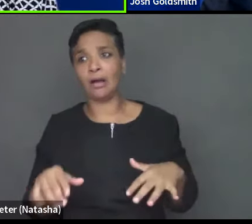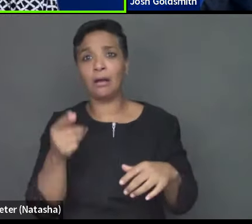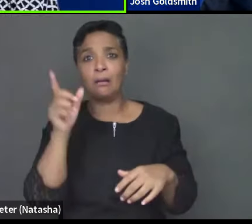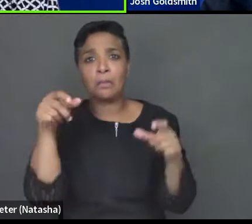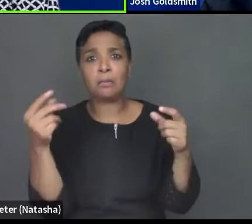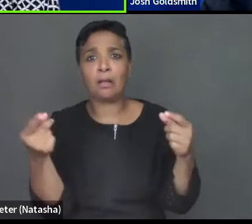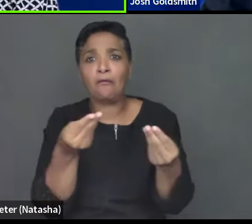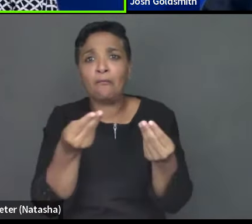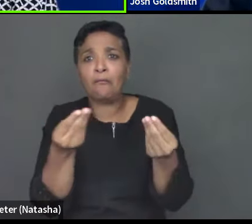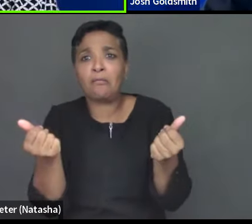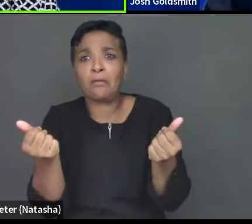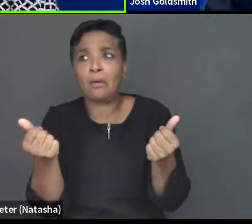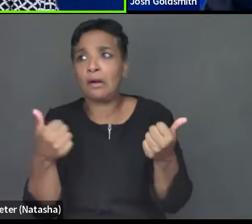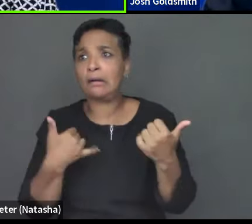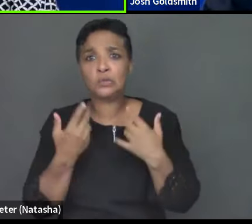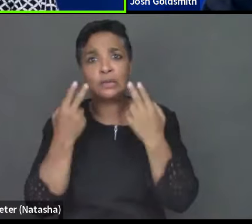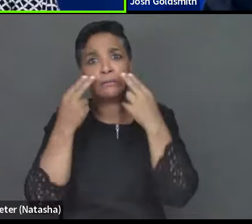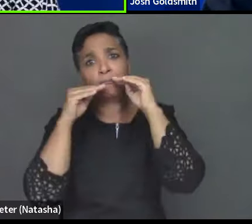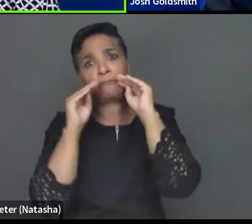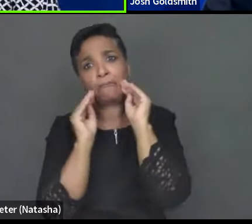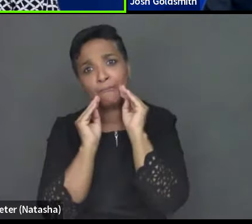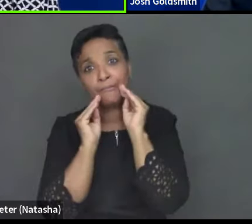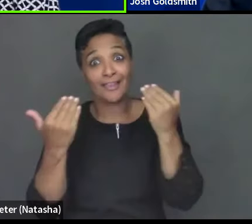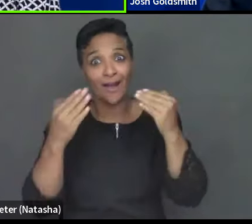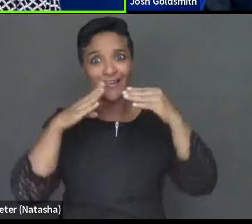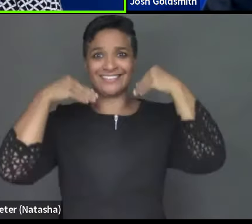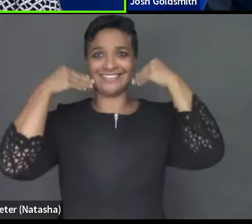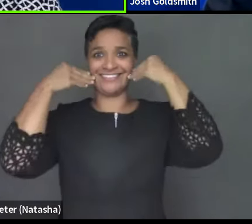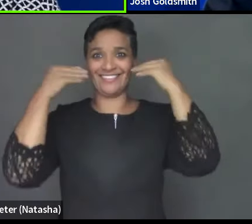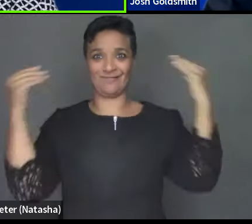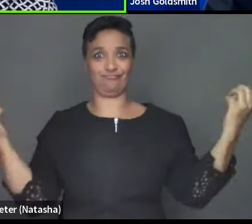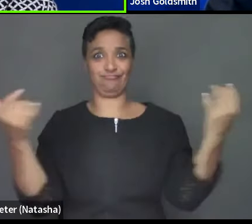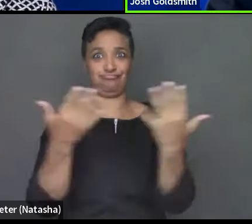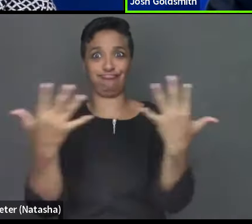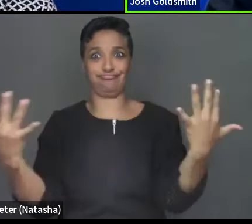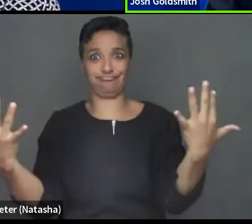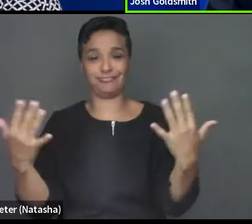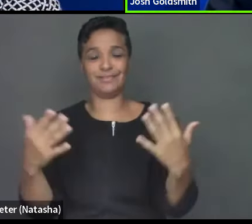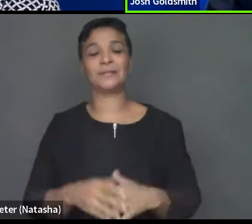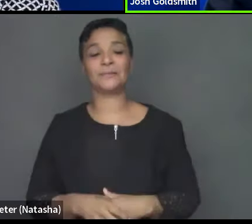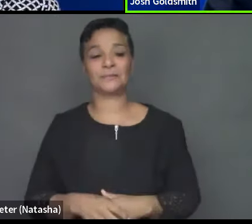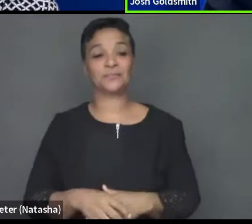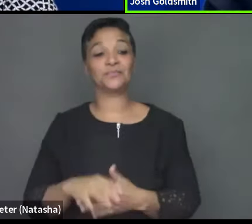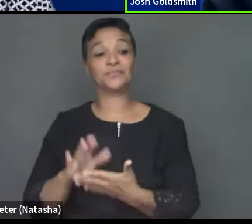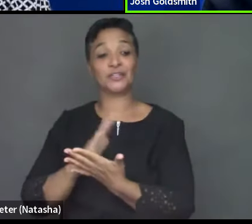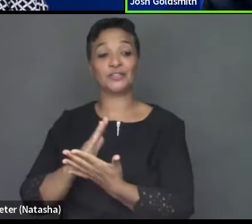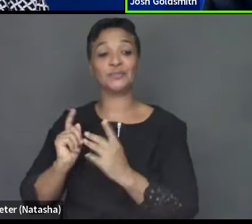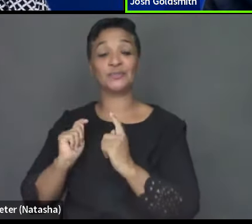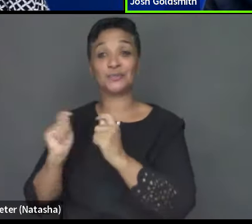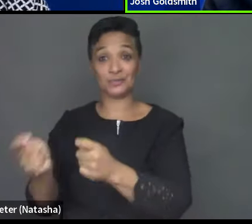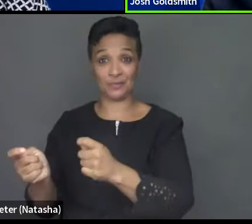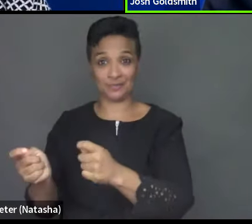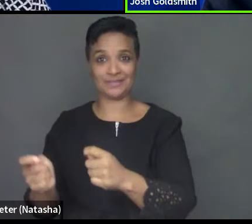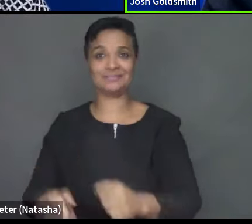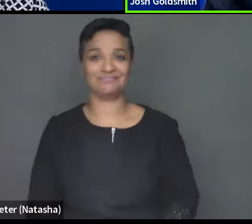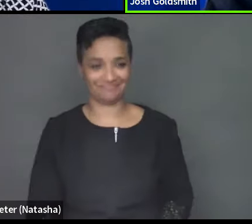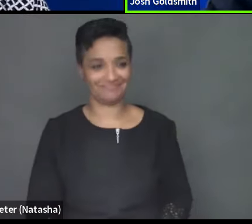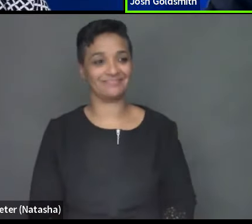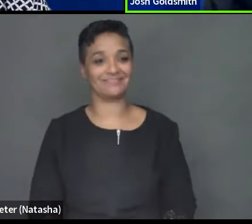it. So we're really glad to have you all here. So all right. Josh, was that enough? Drum